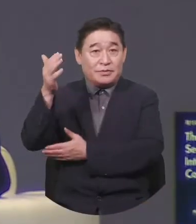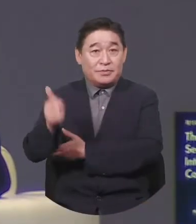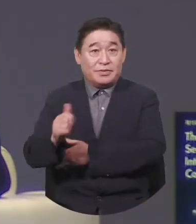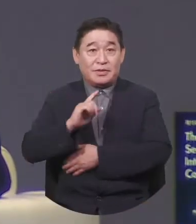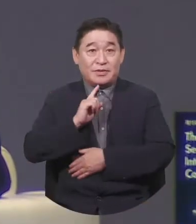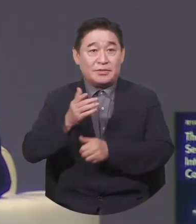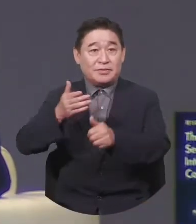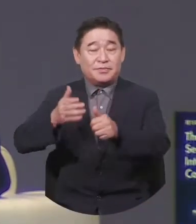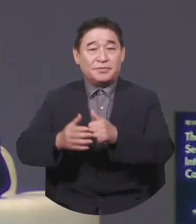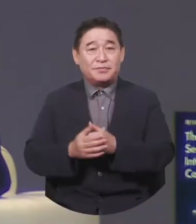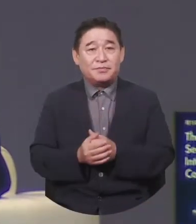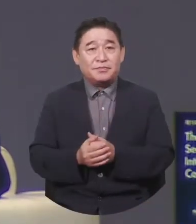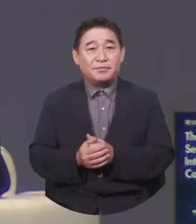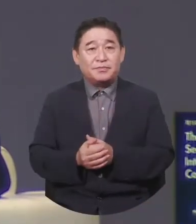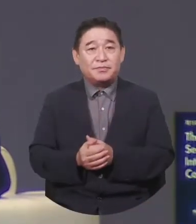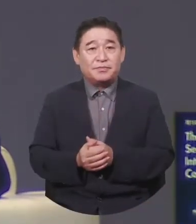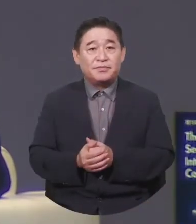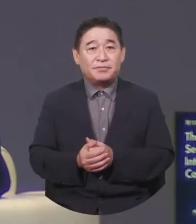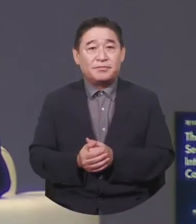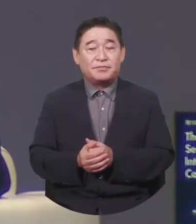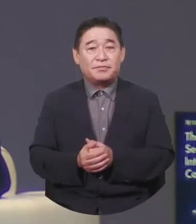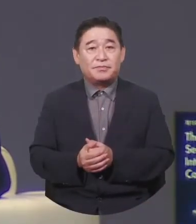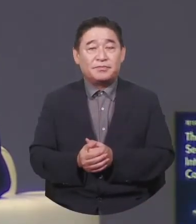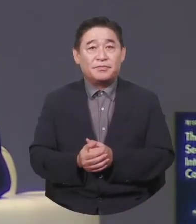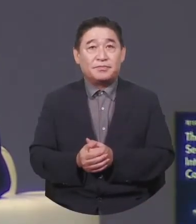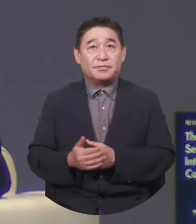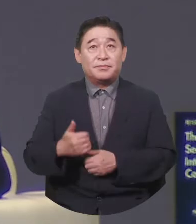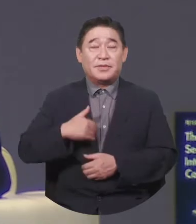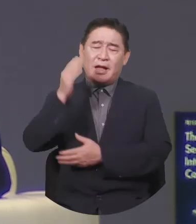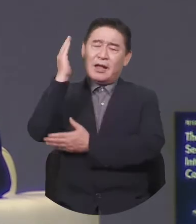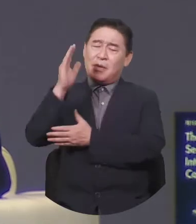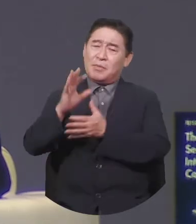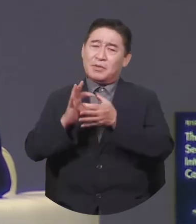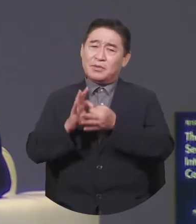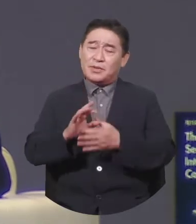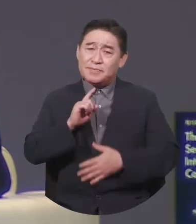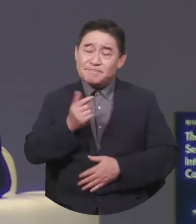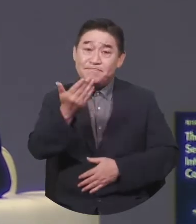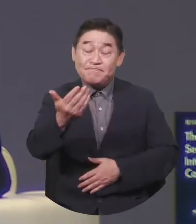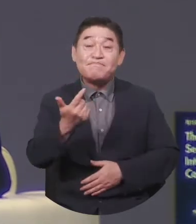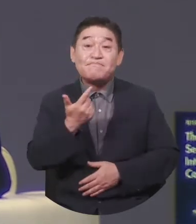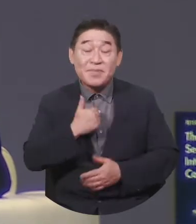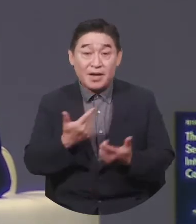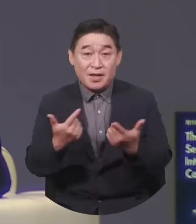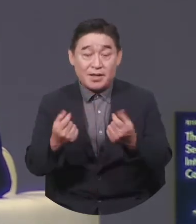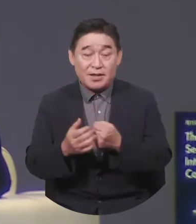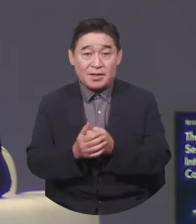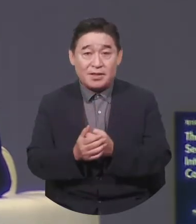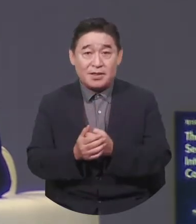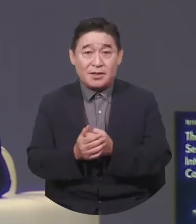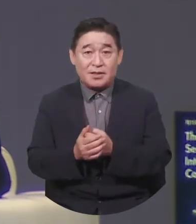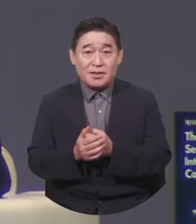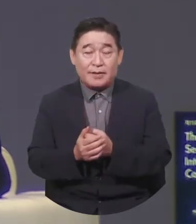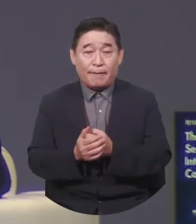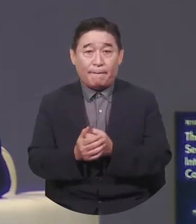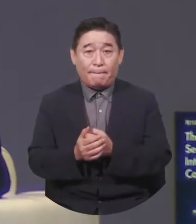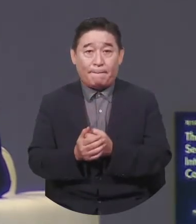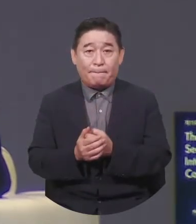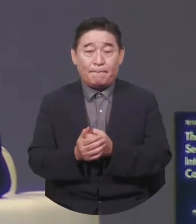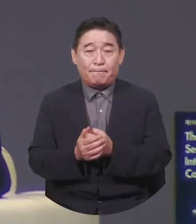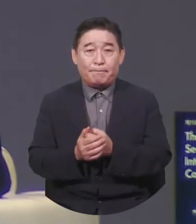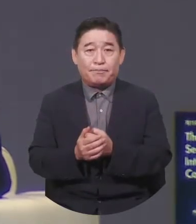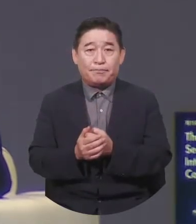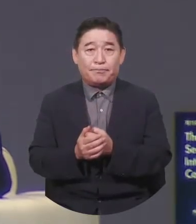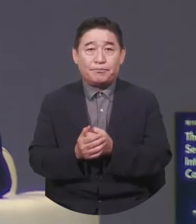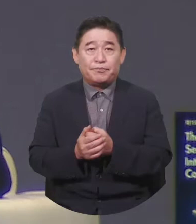in my presentation previously, that one of our mission is how to support the achievement of